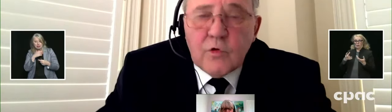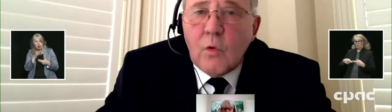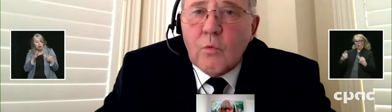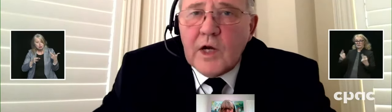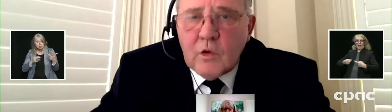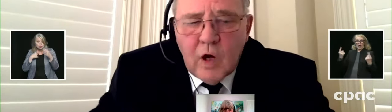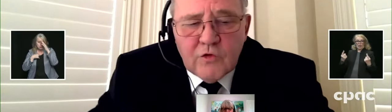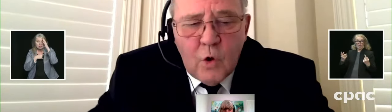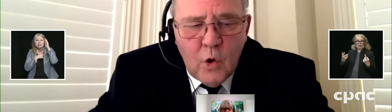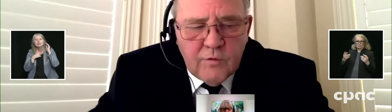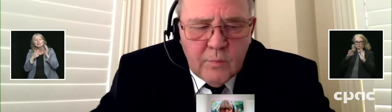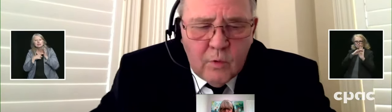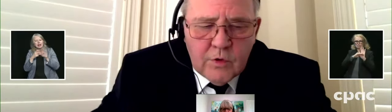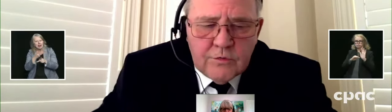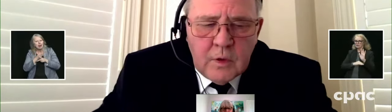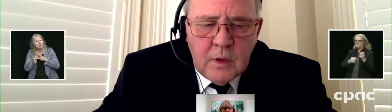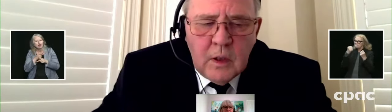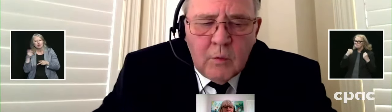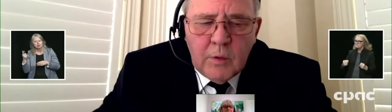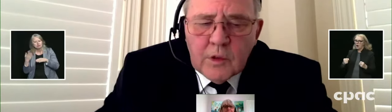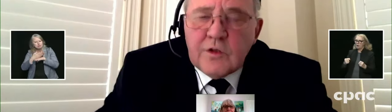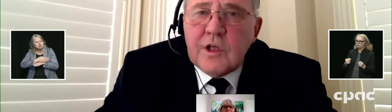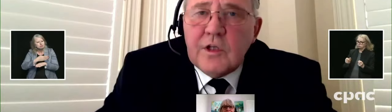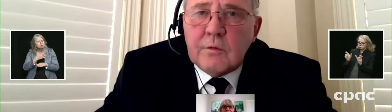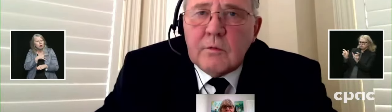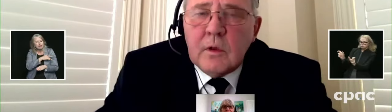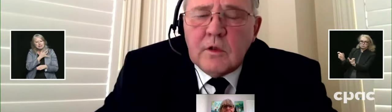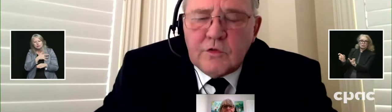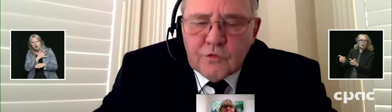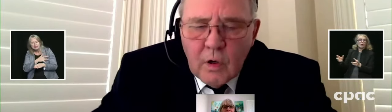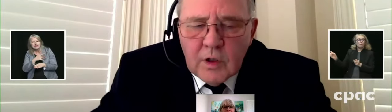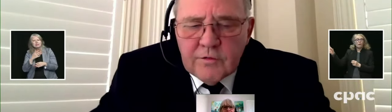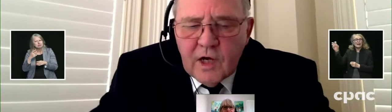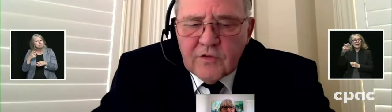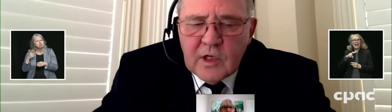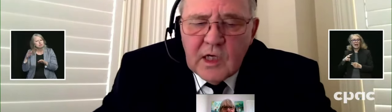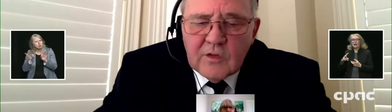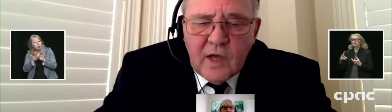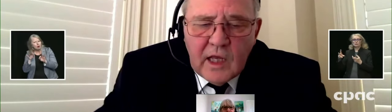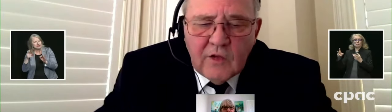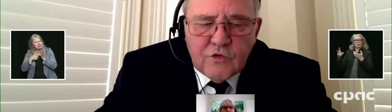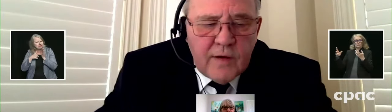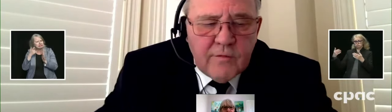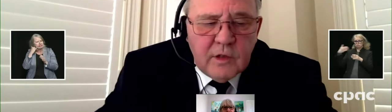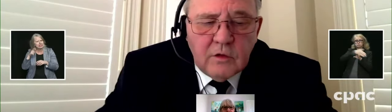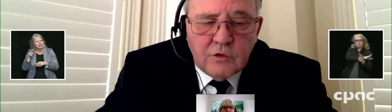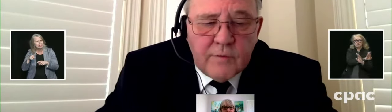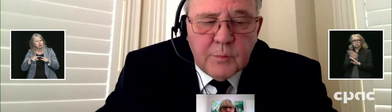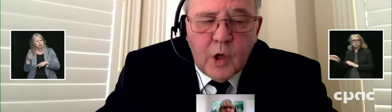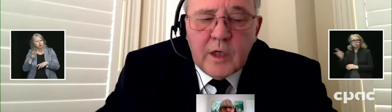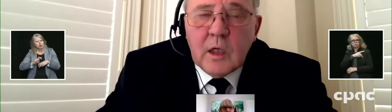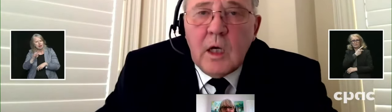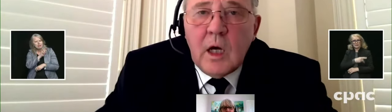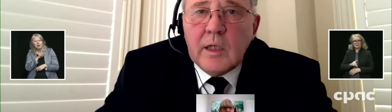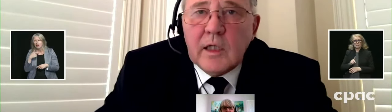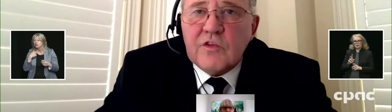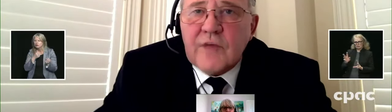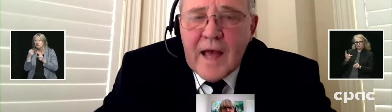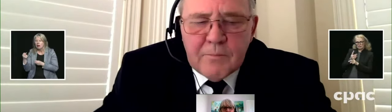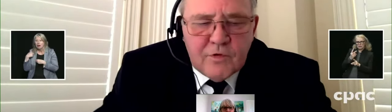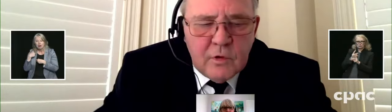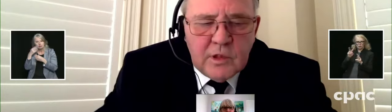travel right across all of our borders. We will continue to strongly advise Canadians against travel abroad unless